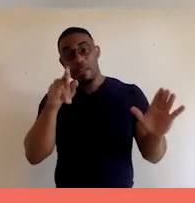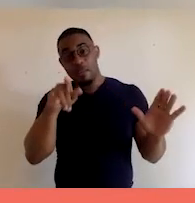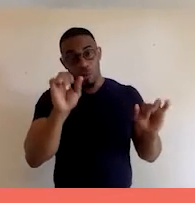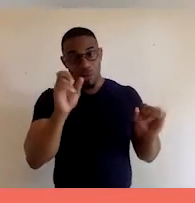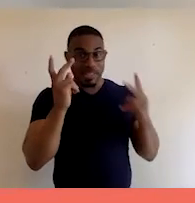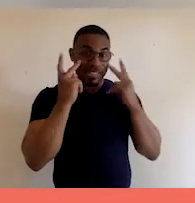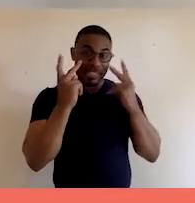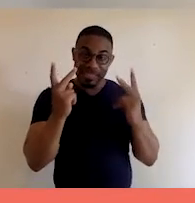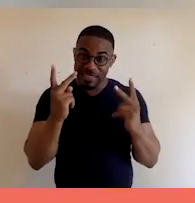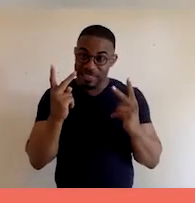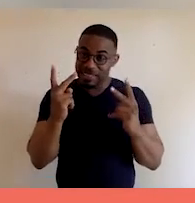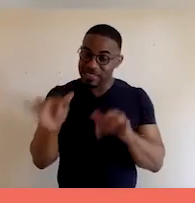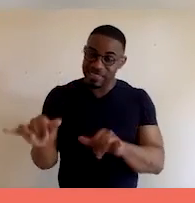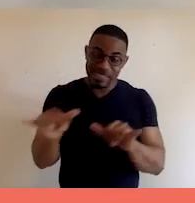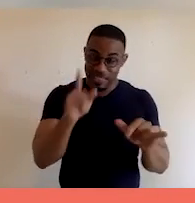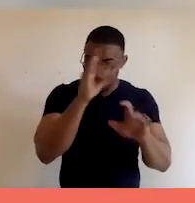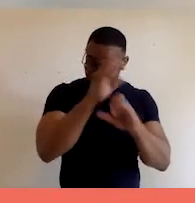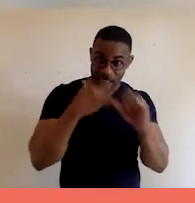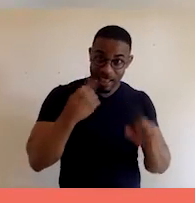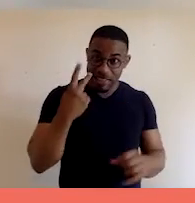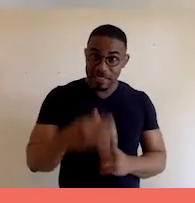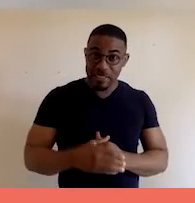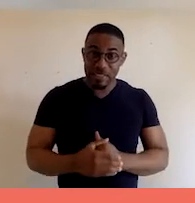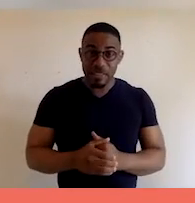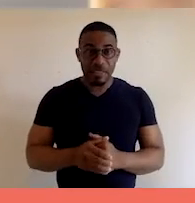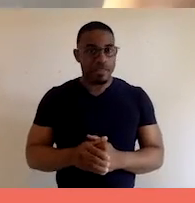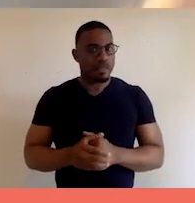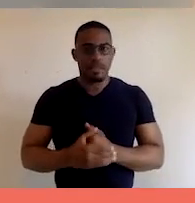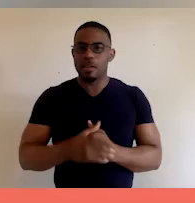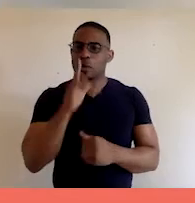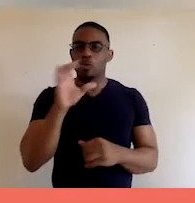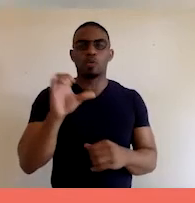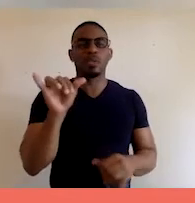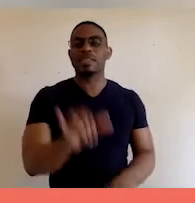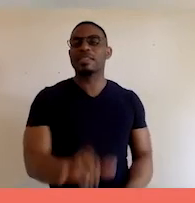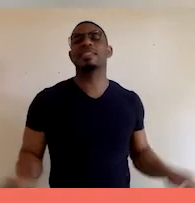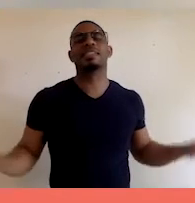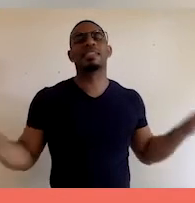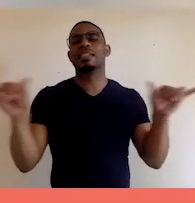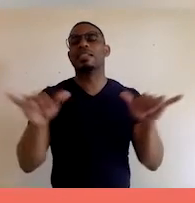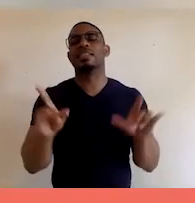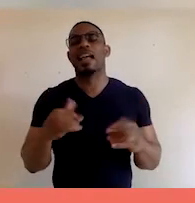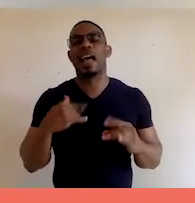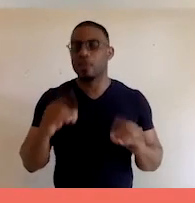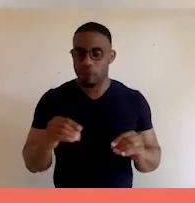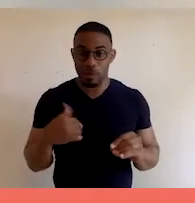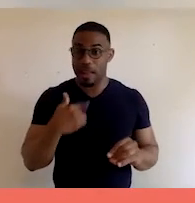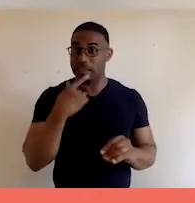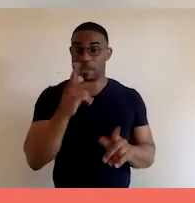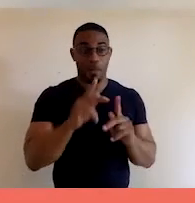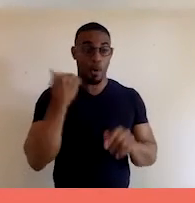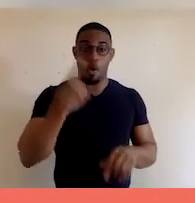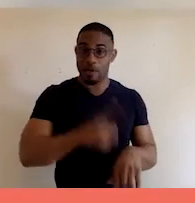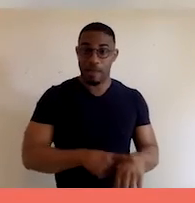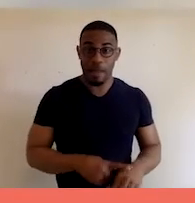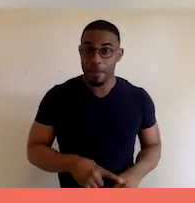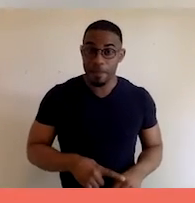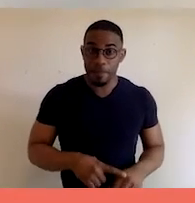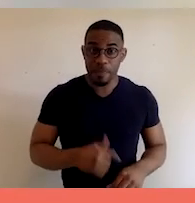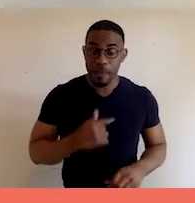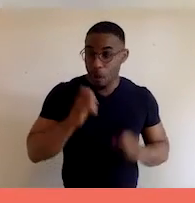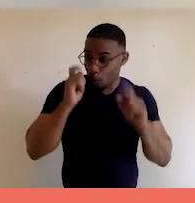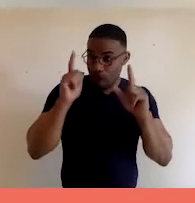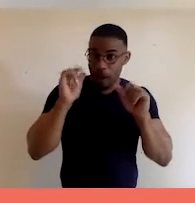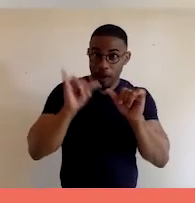could see the same vision that I see, you would do the same things that I do. And I tell that to people all the time. I wake